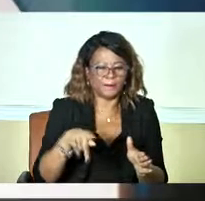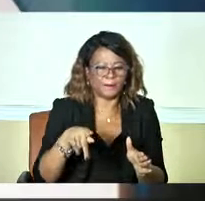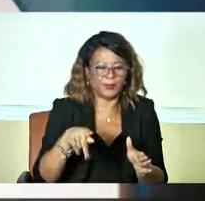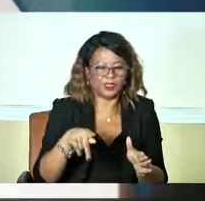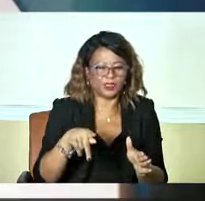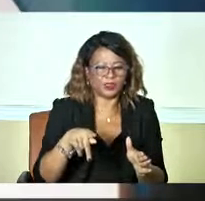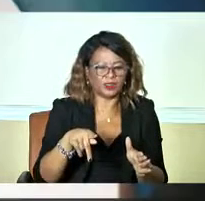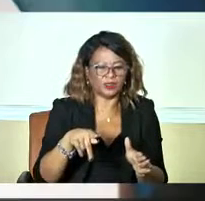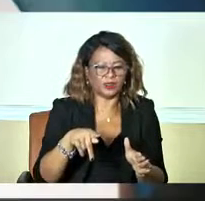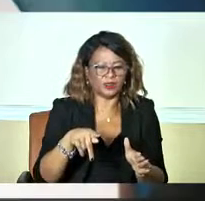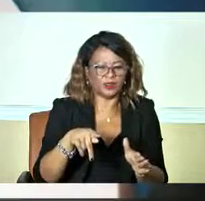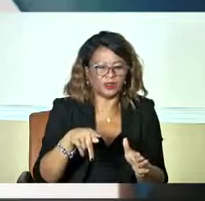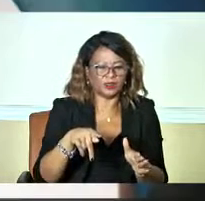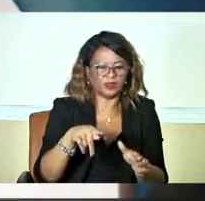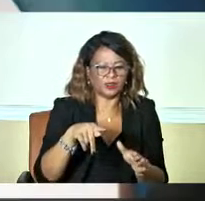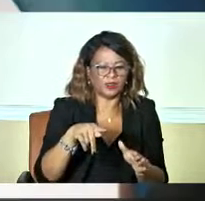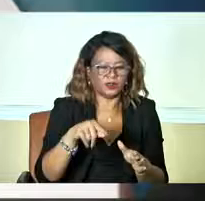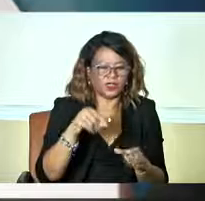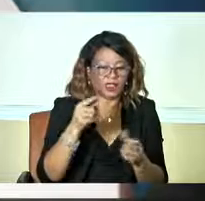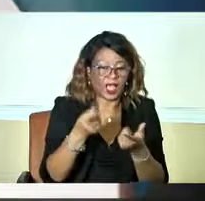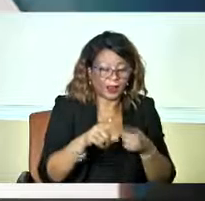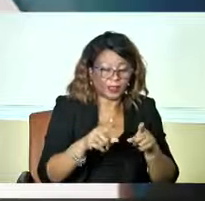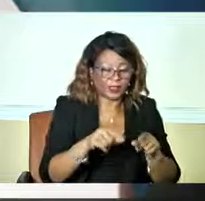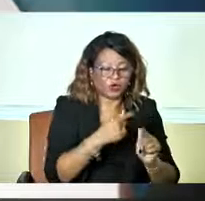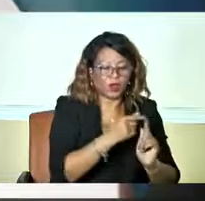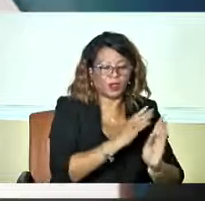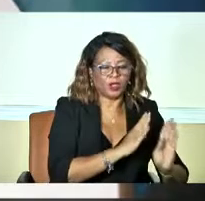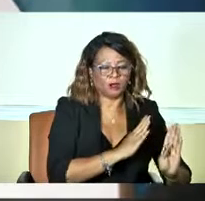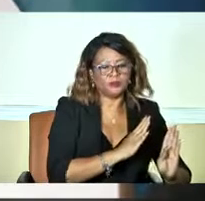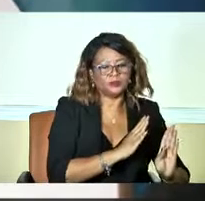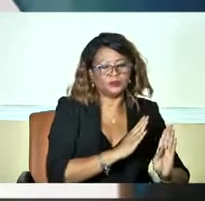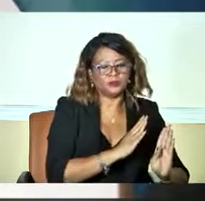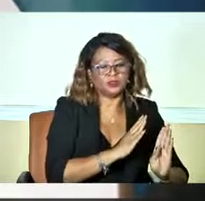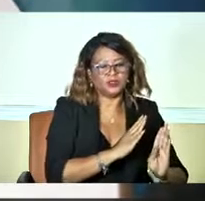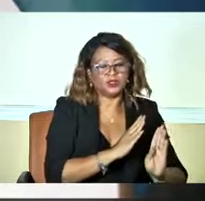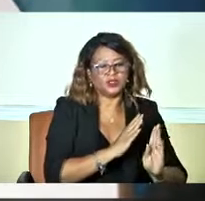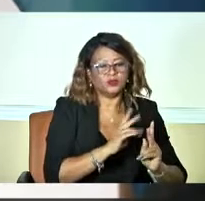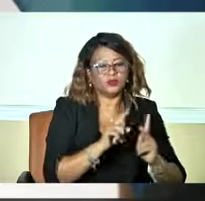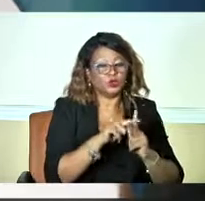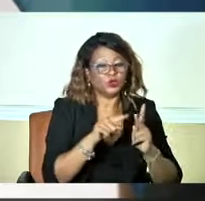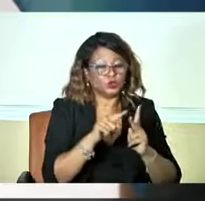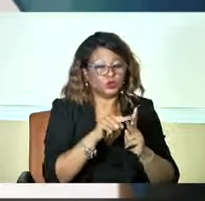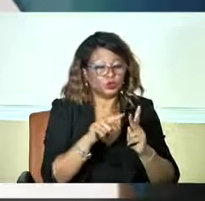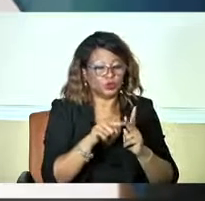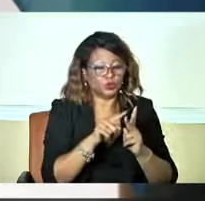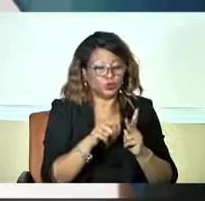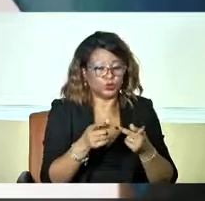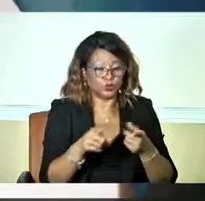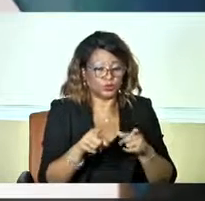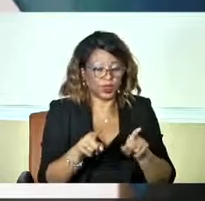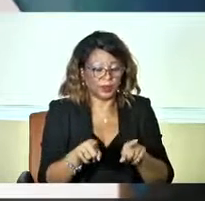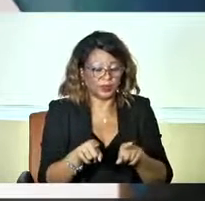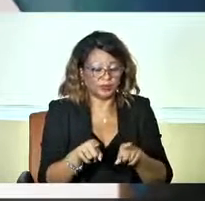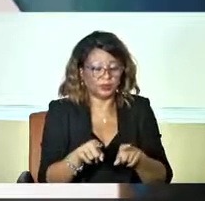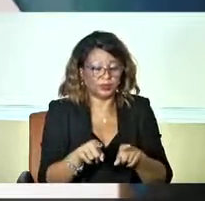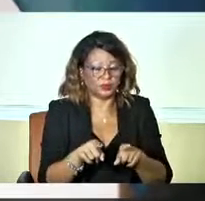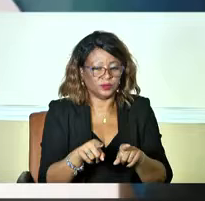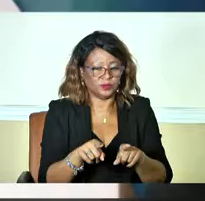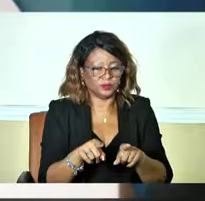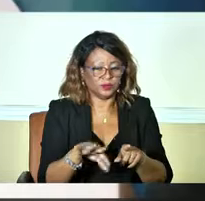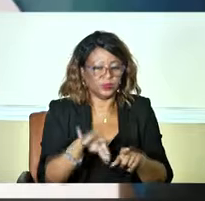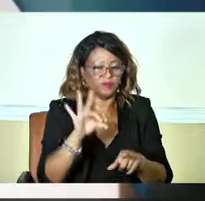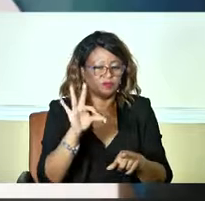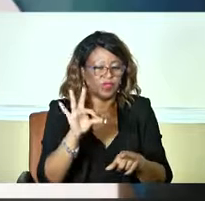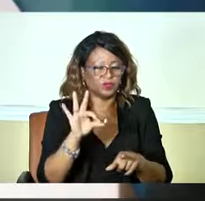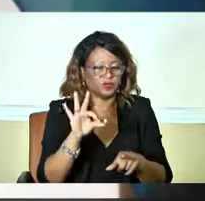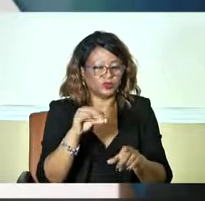that has taken place in Grand Bahama. There have been 2 incidents that have been found